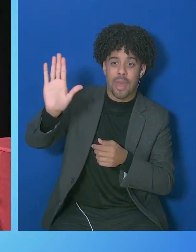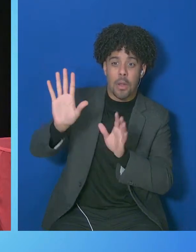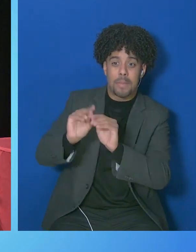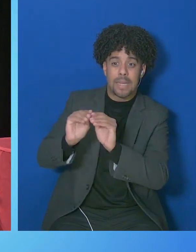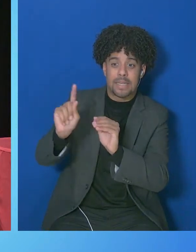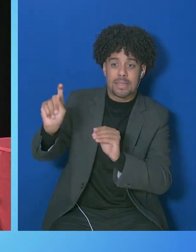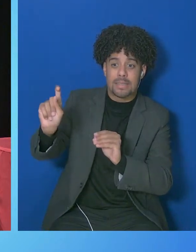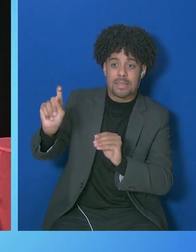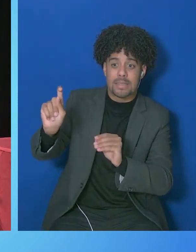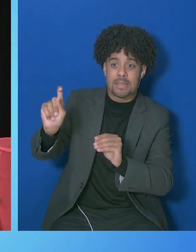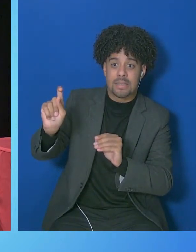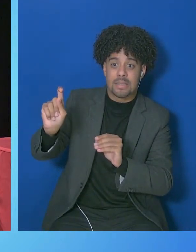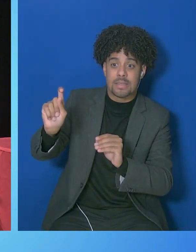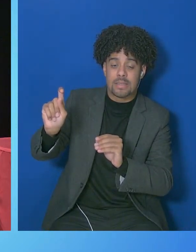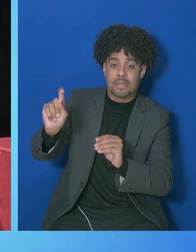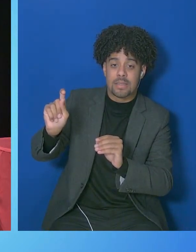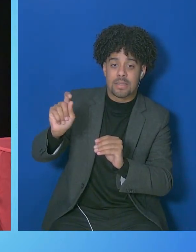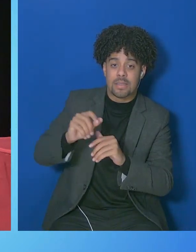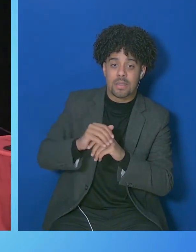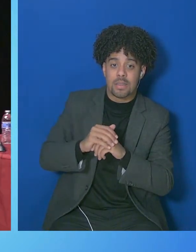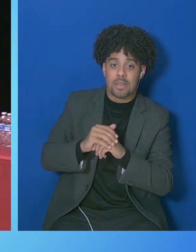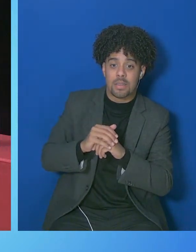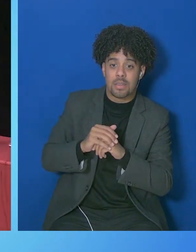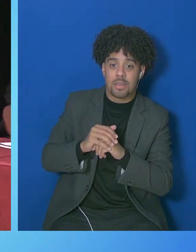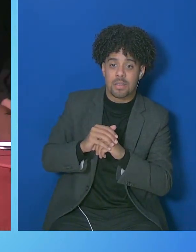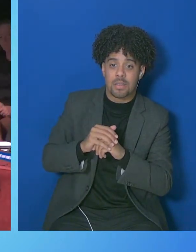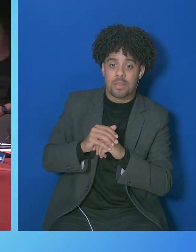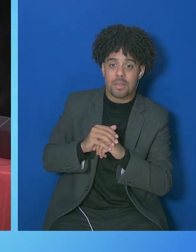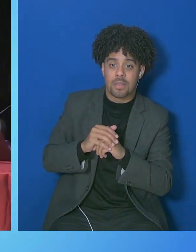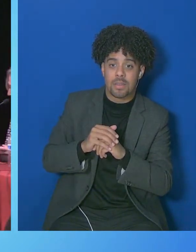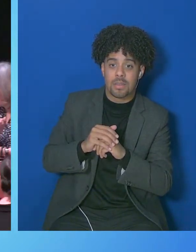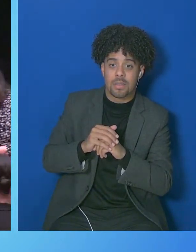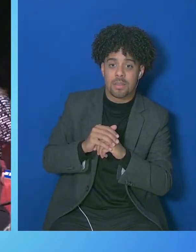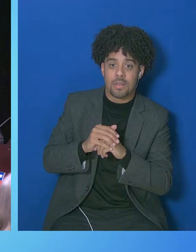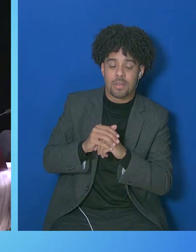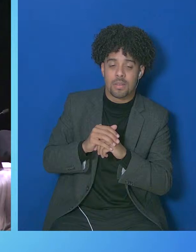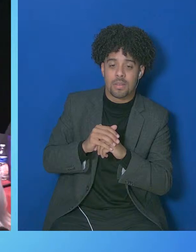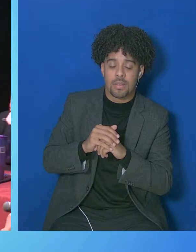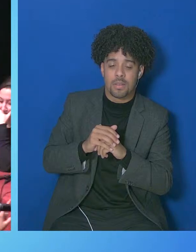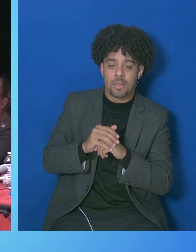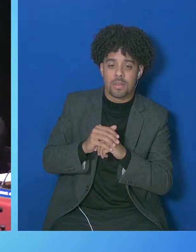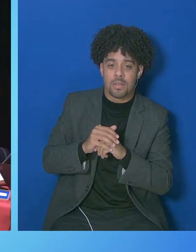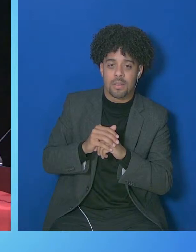I would lean towards this. We're actually looking at